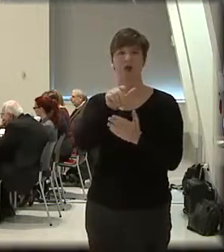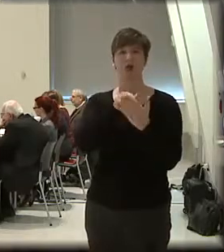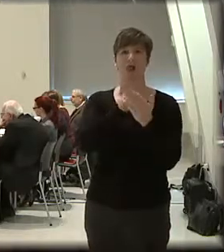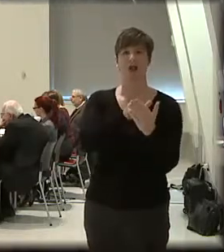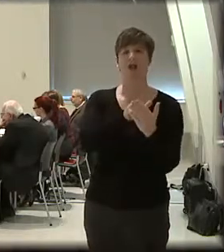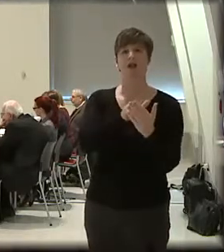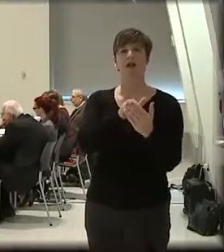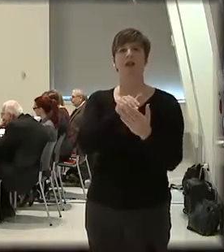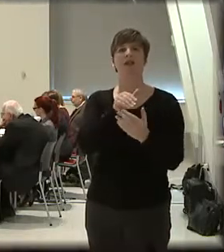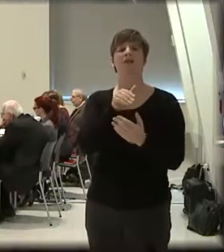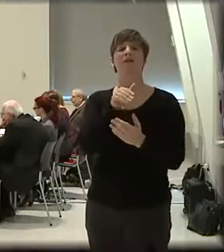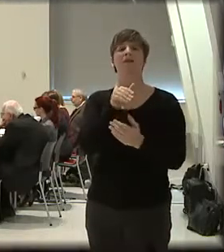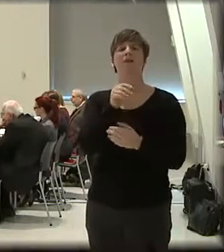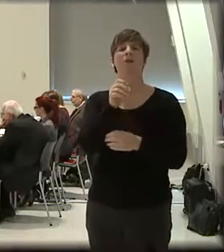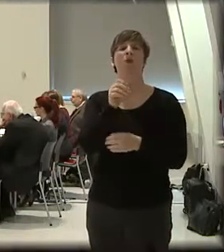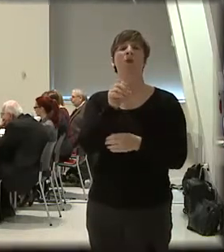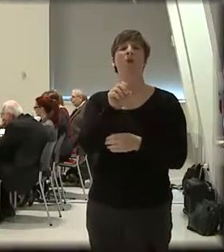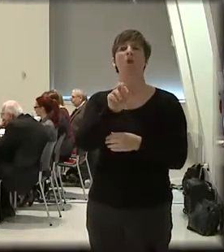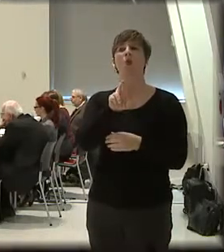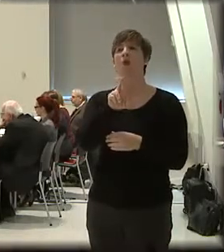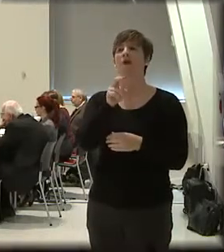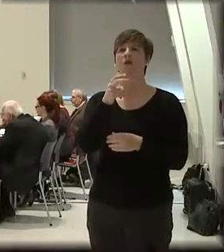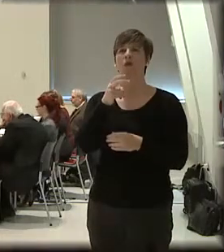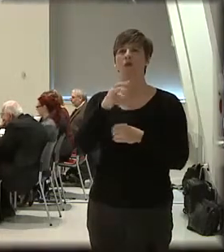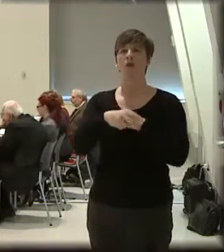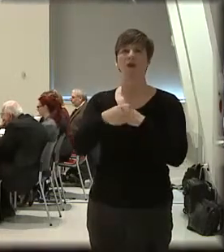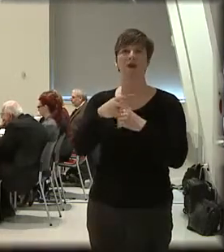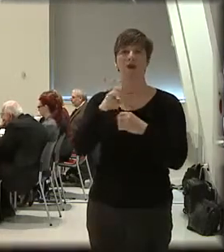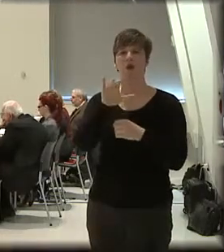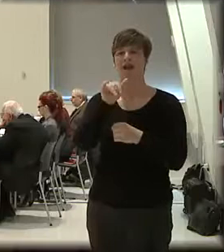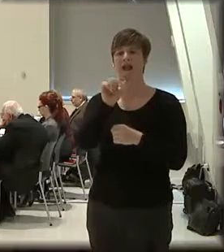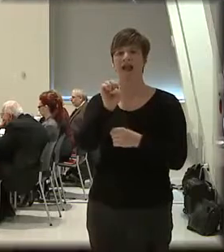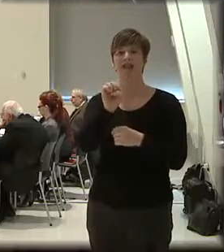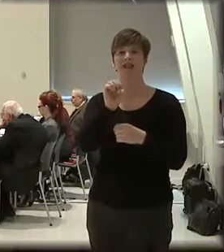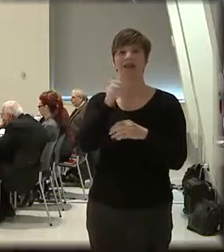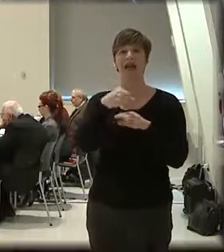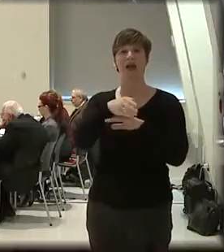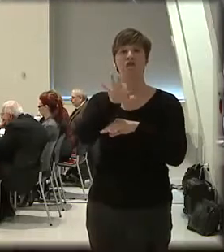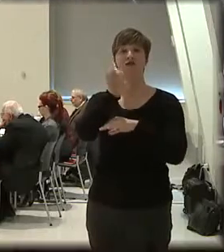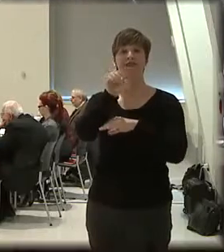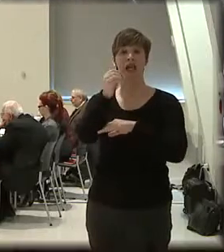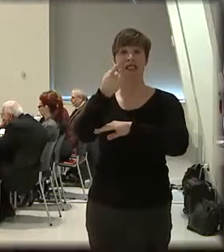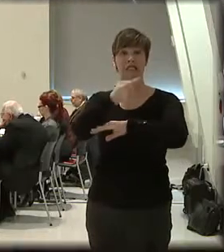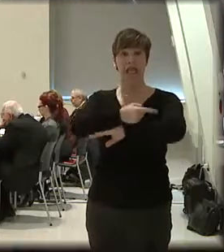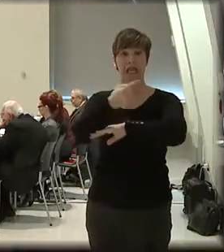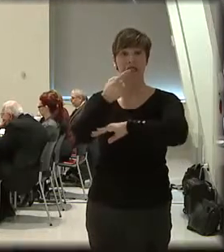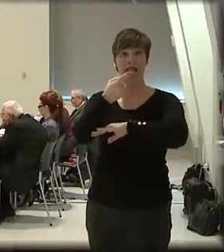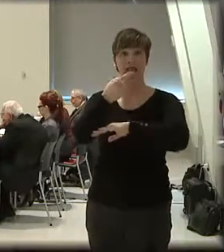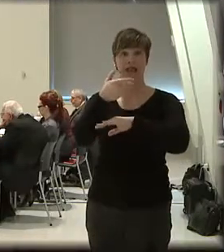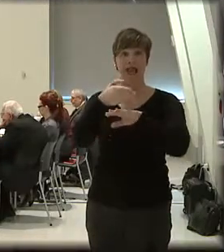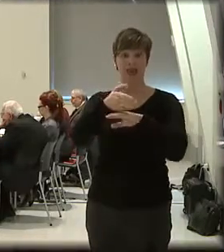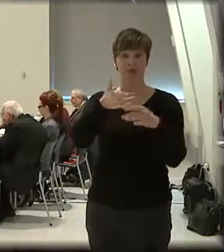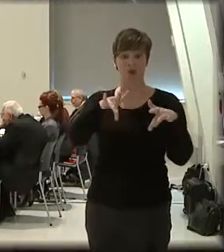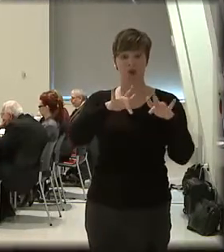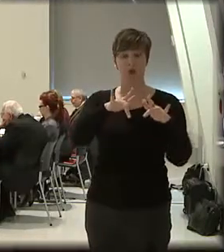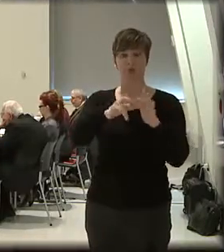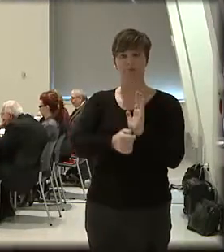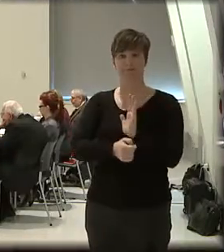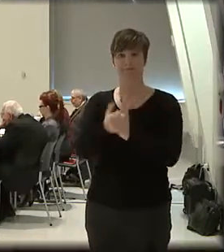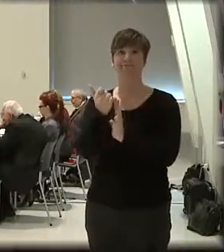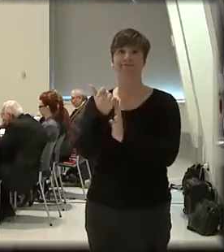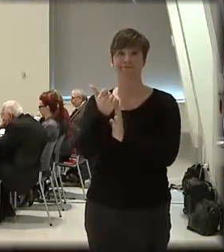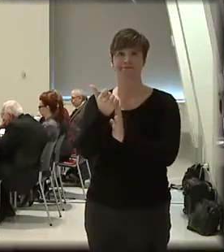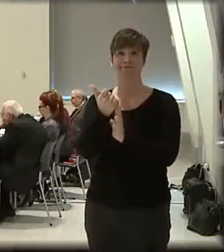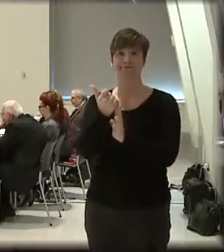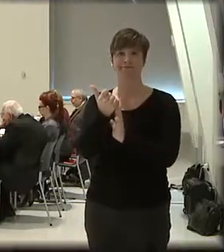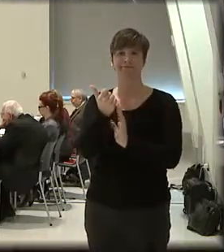not won't be used for a criminal case, after 90 days after the recording's done, it's deleted. And